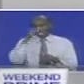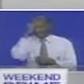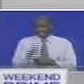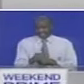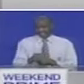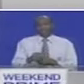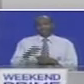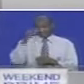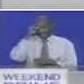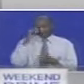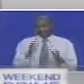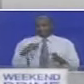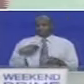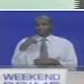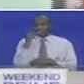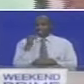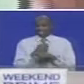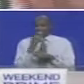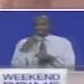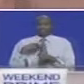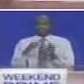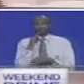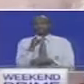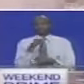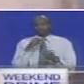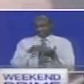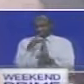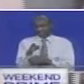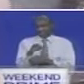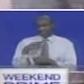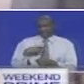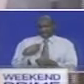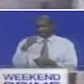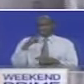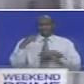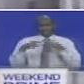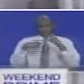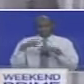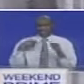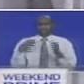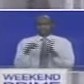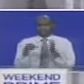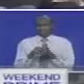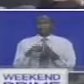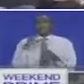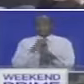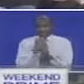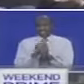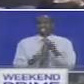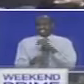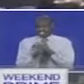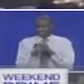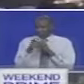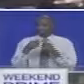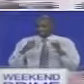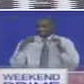governorship in March 2013. All this a summary of a chaotic appointment process that additionally jeopardizes the implementation of the